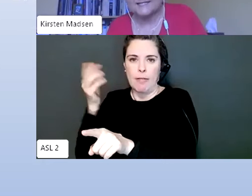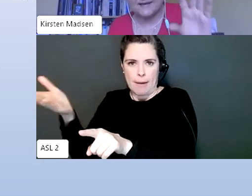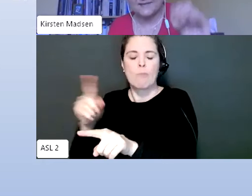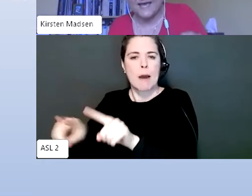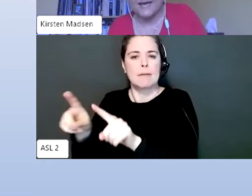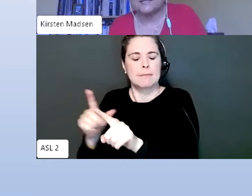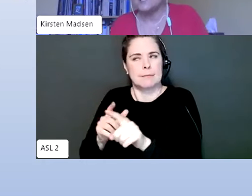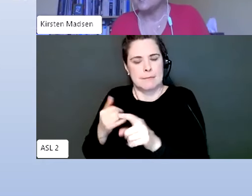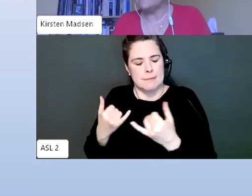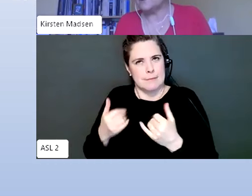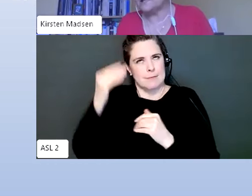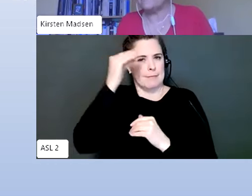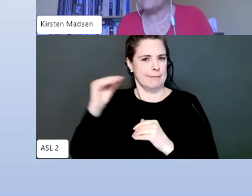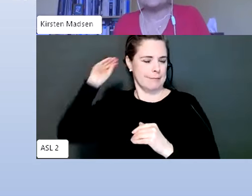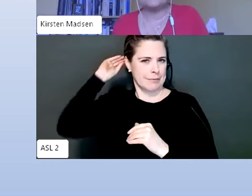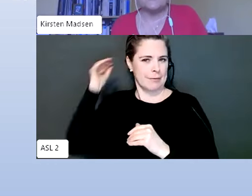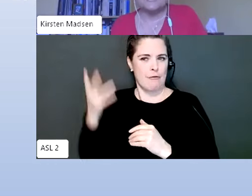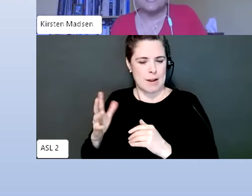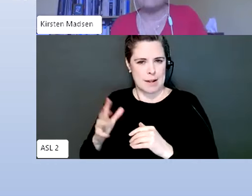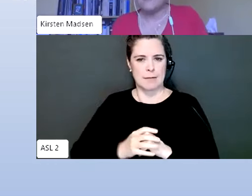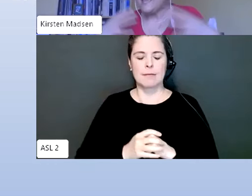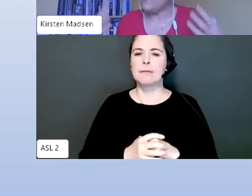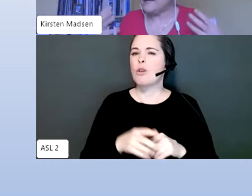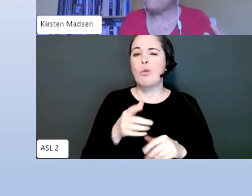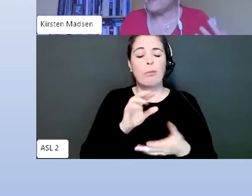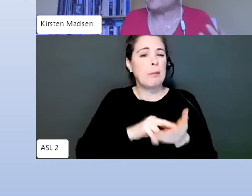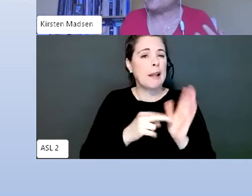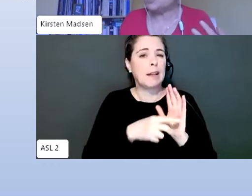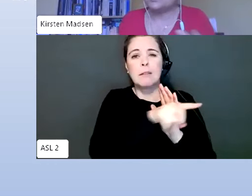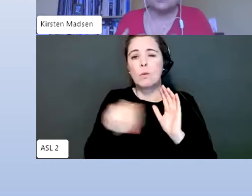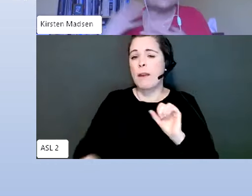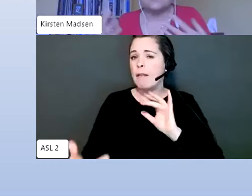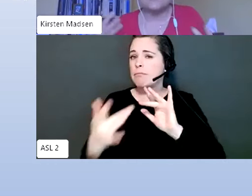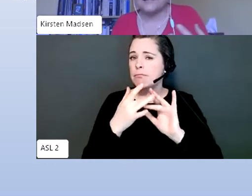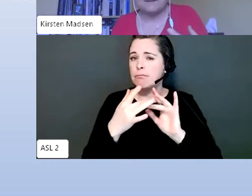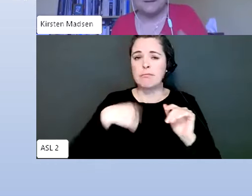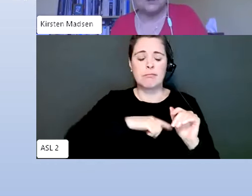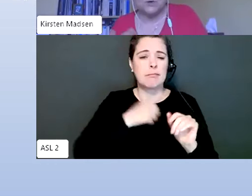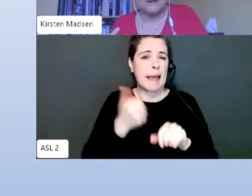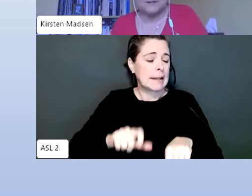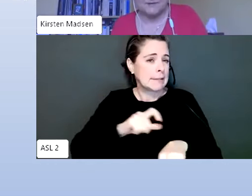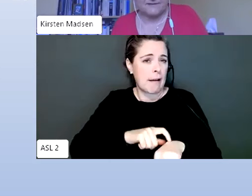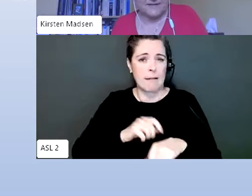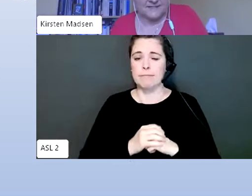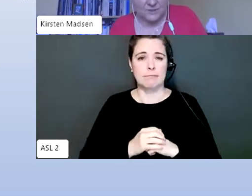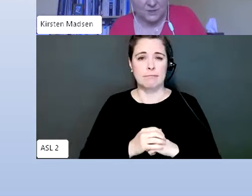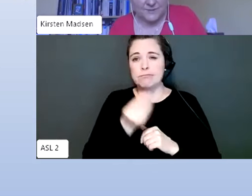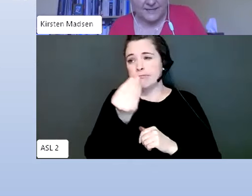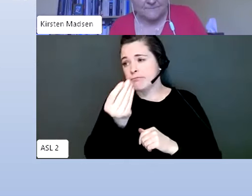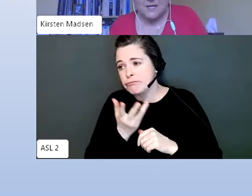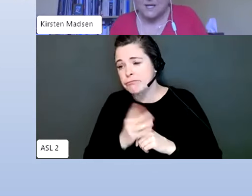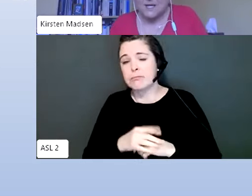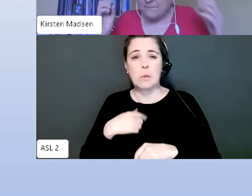contacts at the end for Lisa Francis and myself, and we can make suggestions and also let people know about some of the things that we're